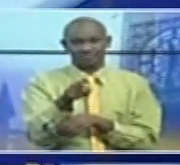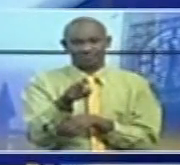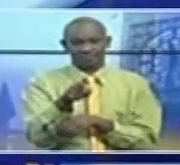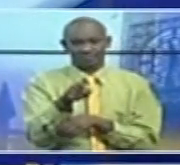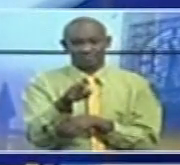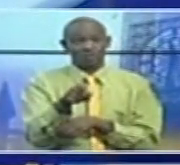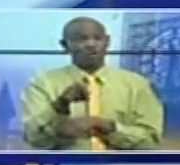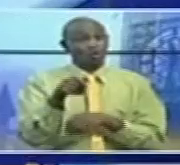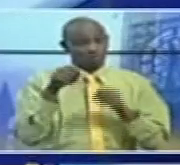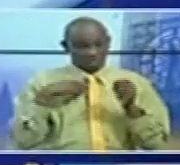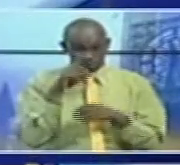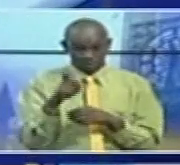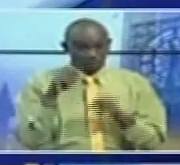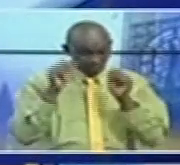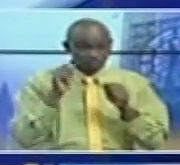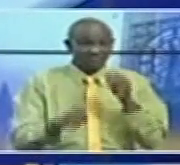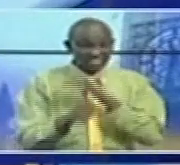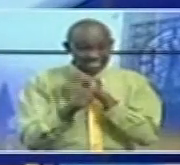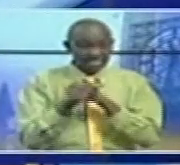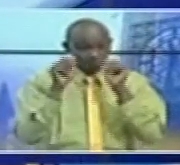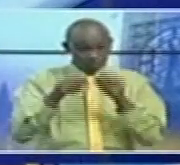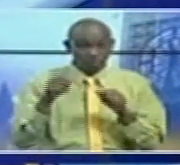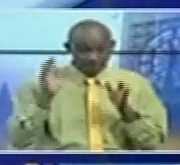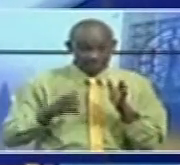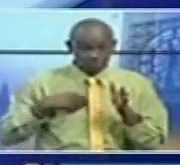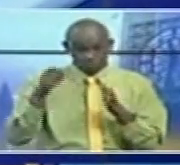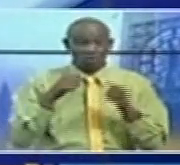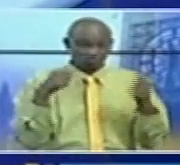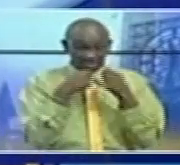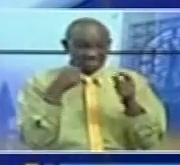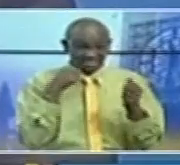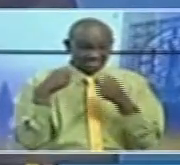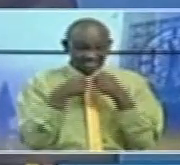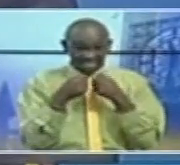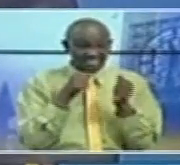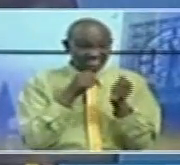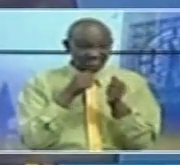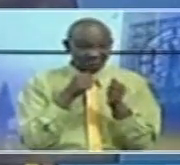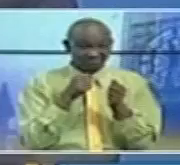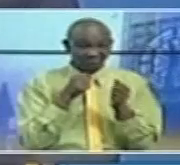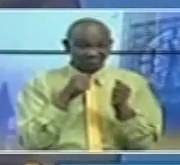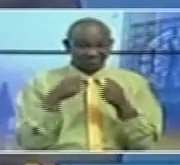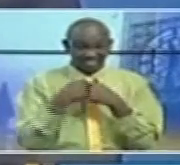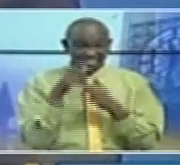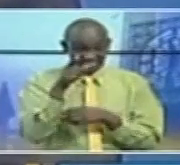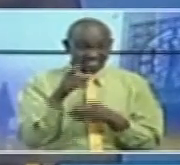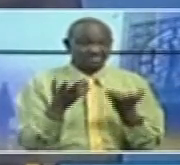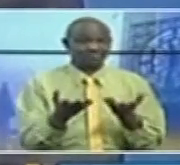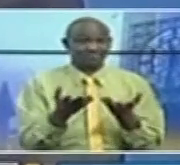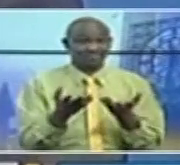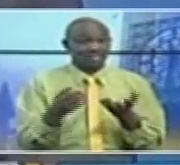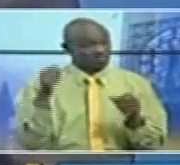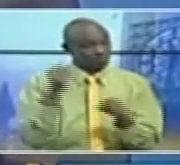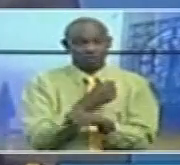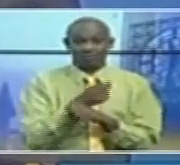any dangers of anybody in Kenya going to court to challenge that particular decision? Well, locally, there is no such a possibility because